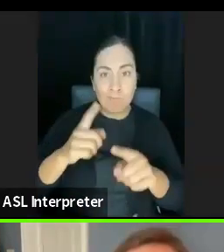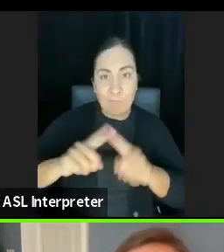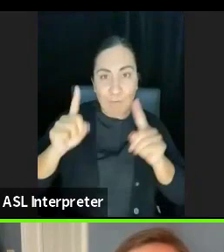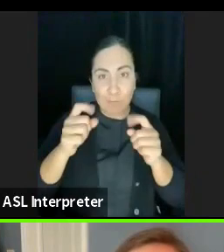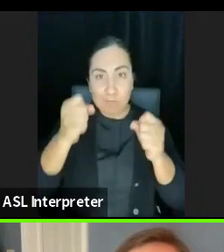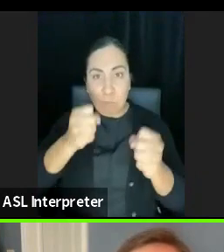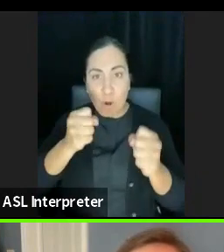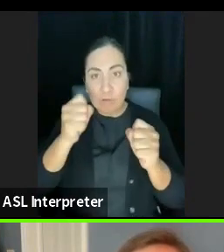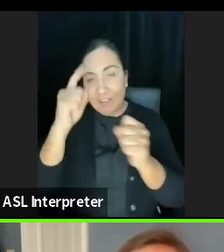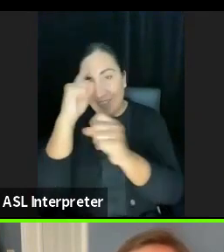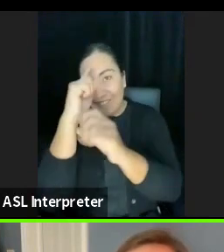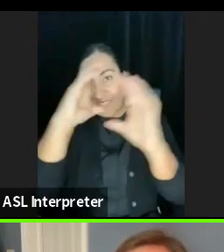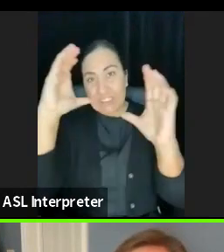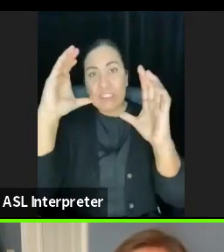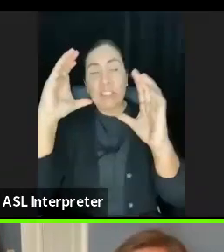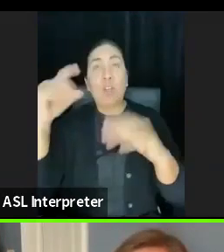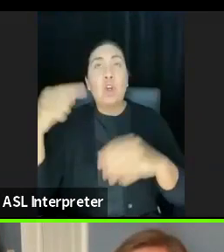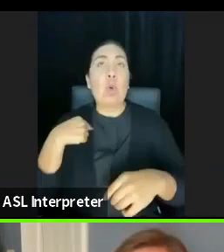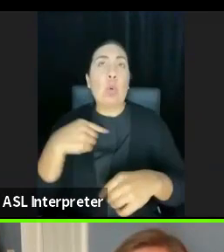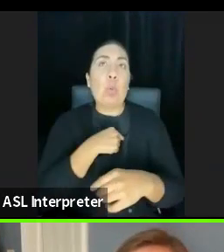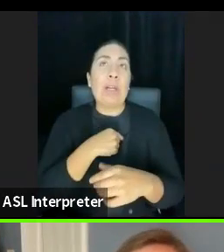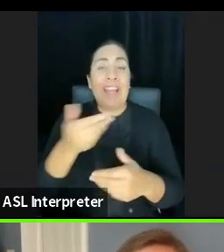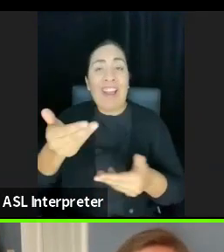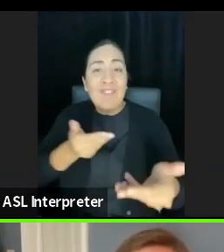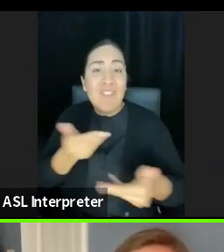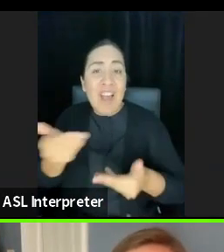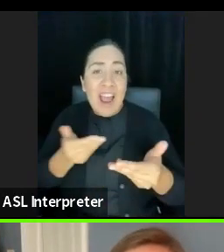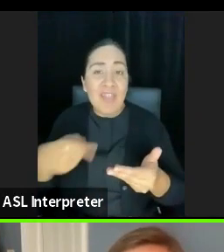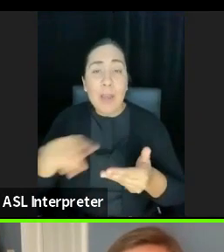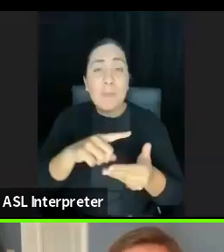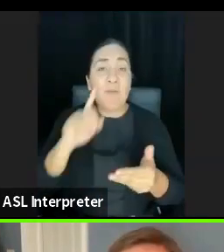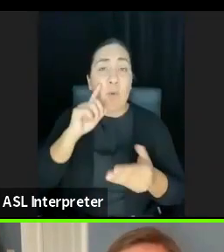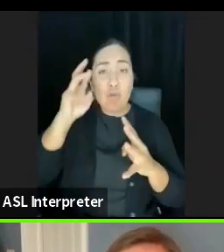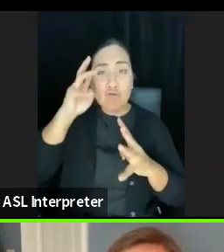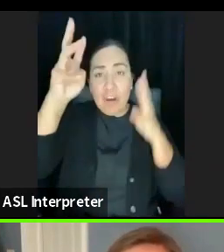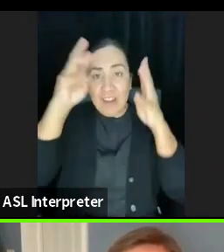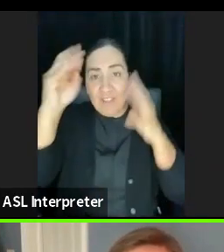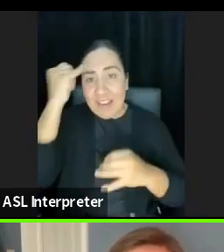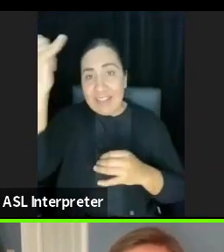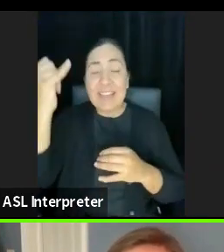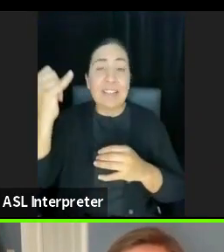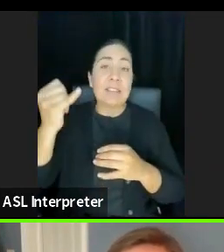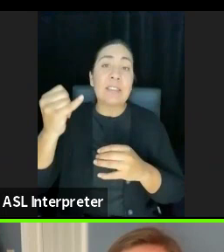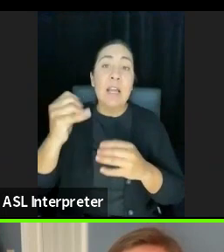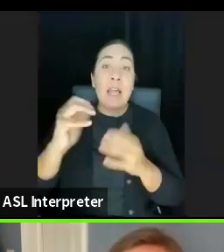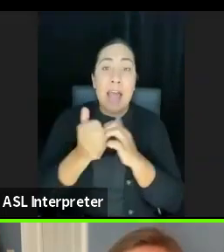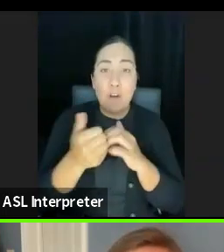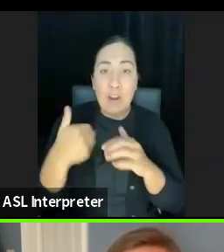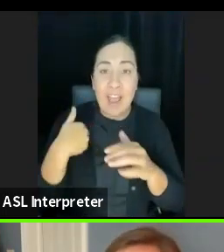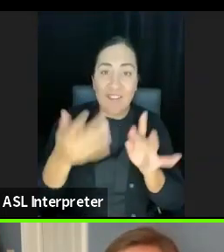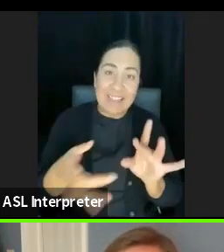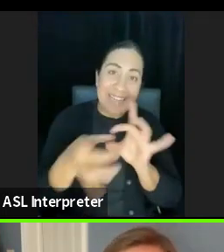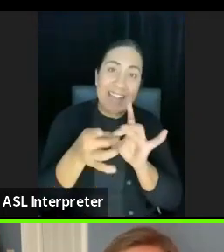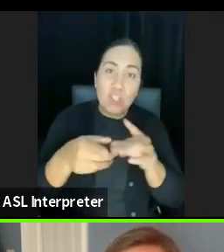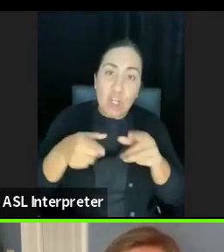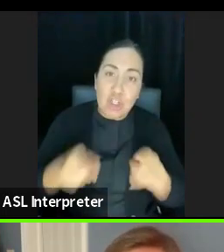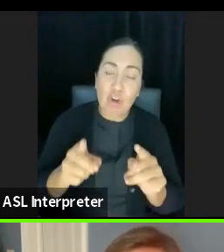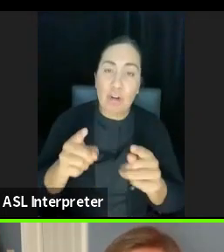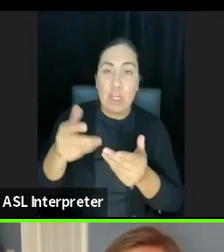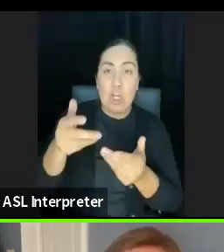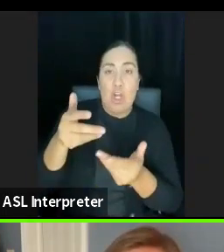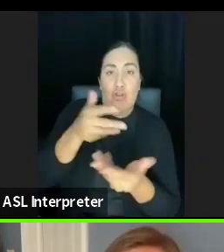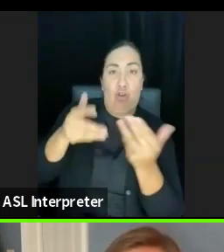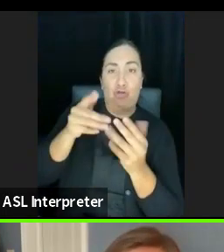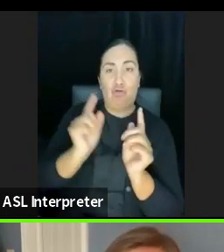country to contribute to a list of ideas for creative, compassionate, and joyful connections during social distancing, stuff that people have been doing, you